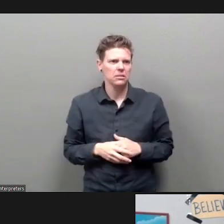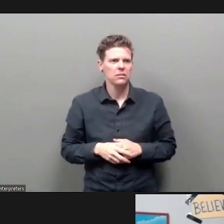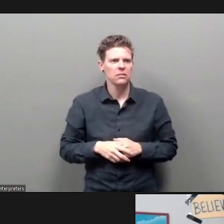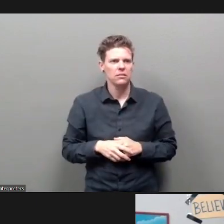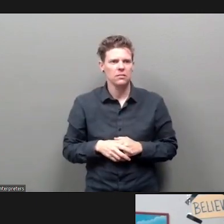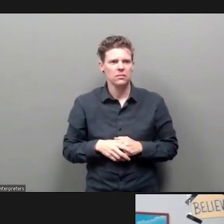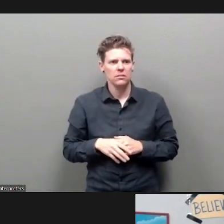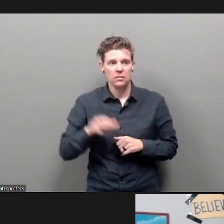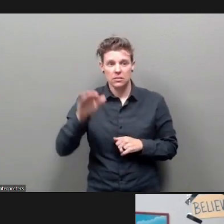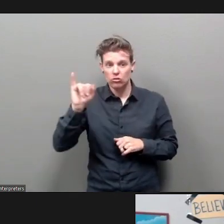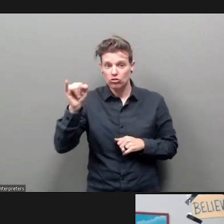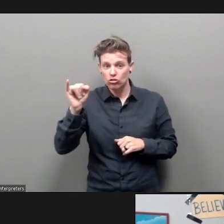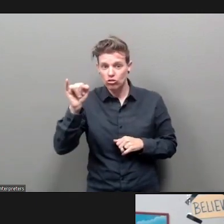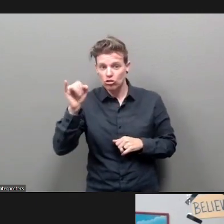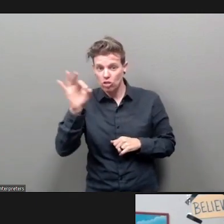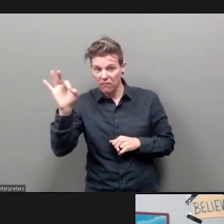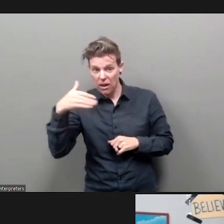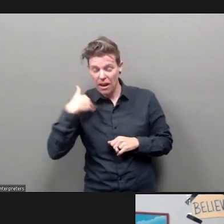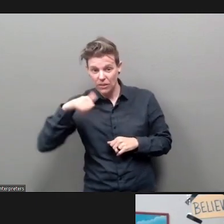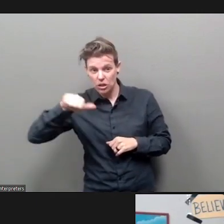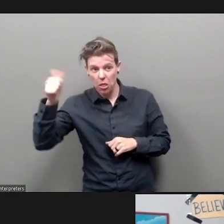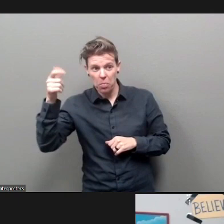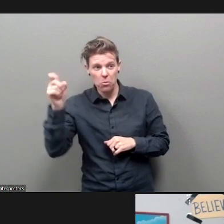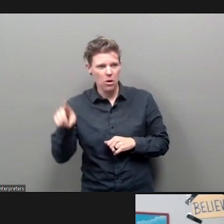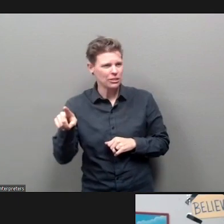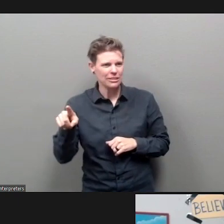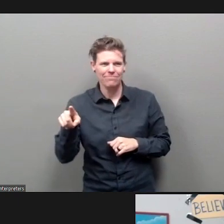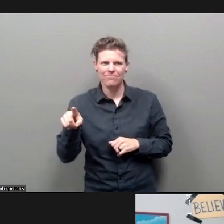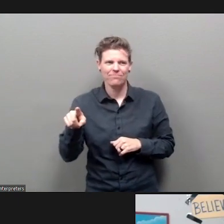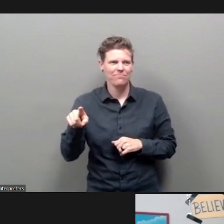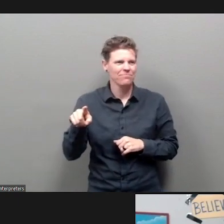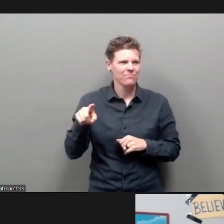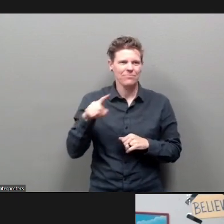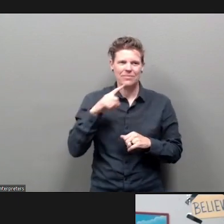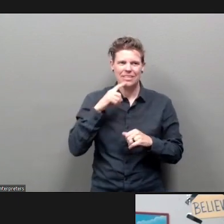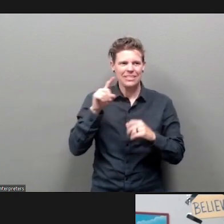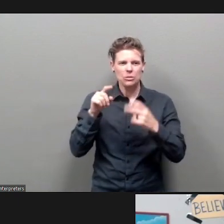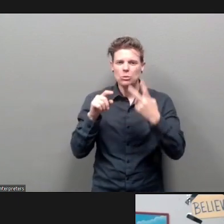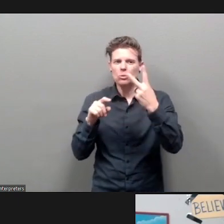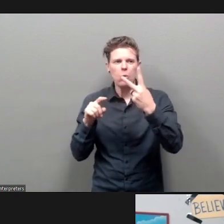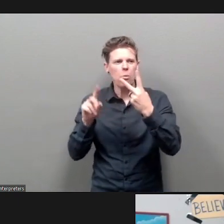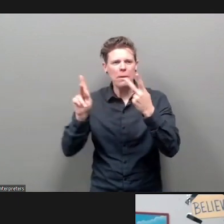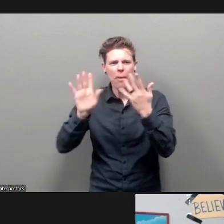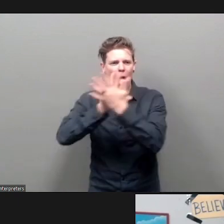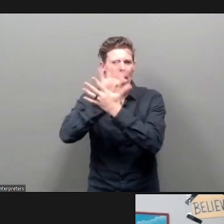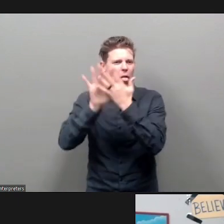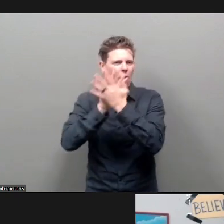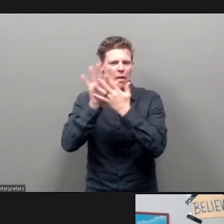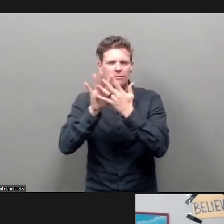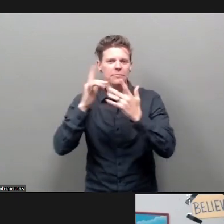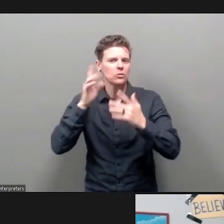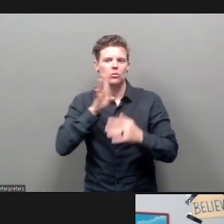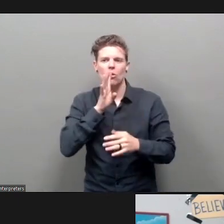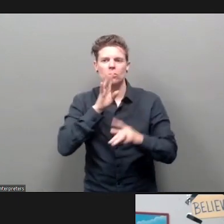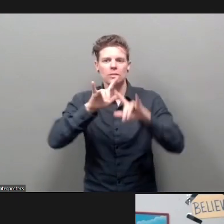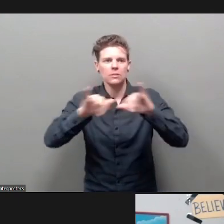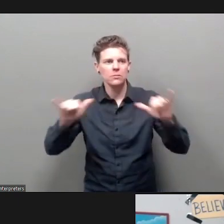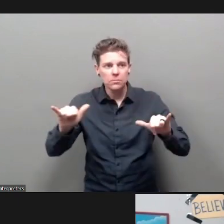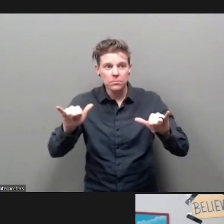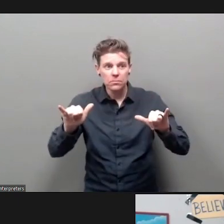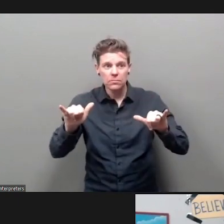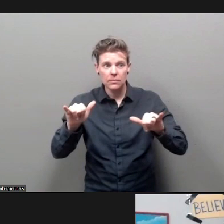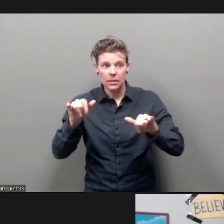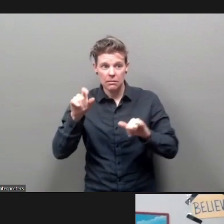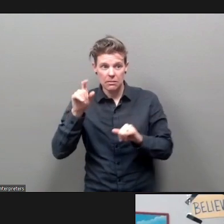Sorry, I really didn't get that. There was somebody speaking over us. Sorry, so you do need a positive PCR